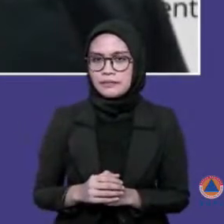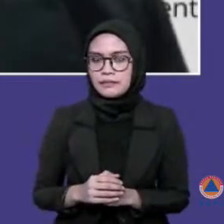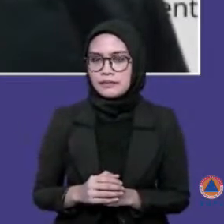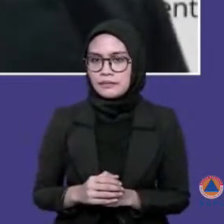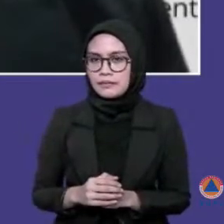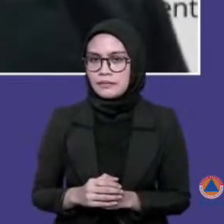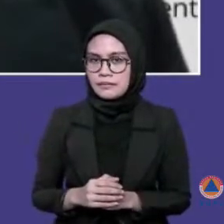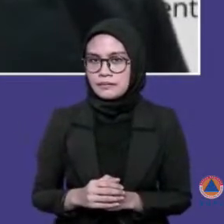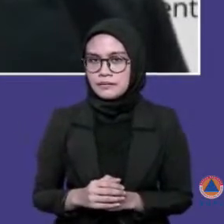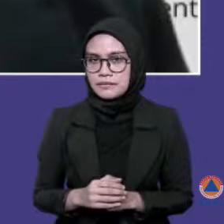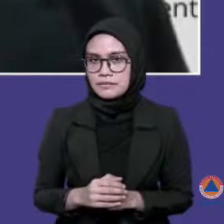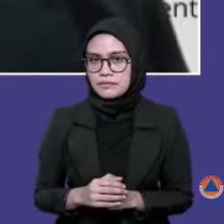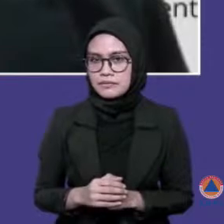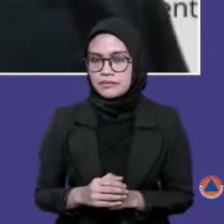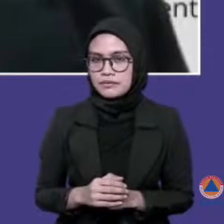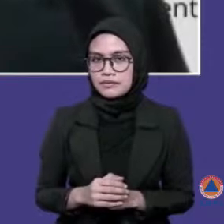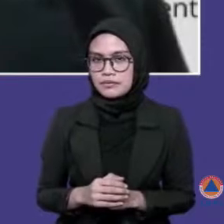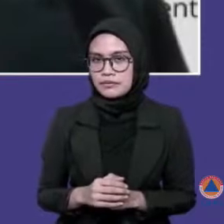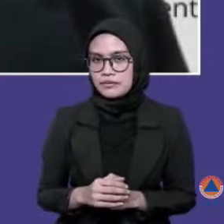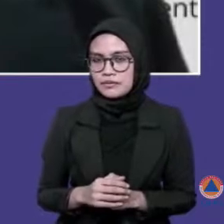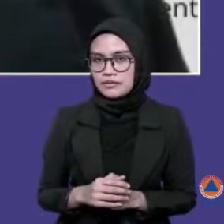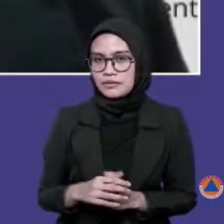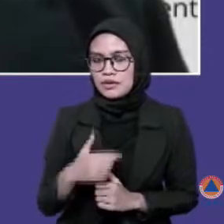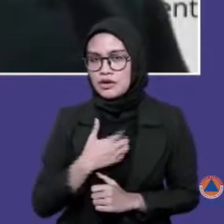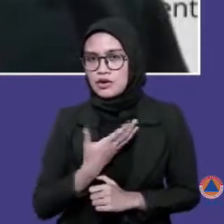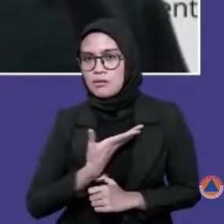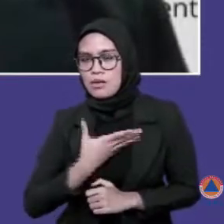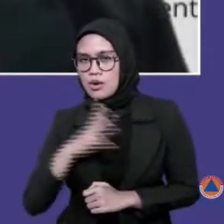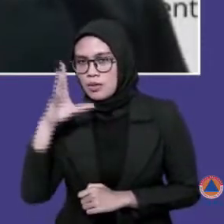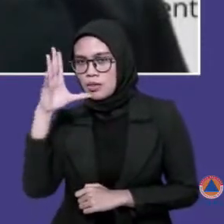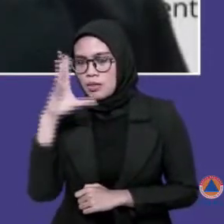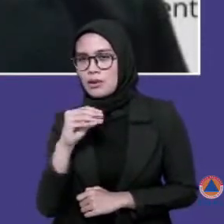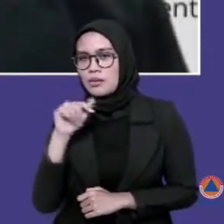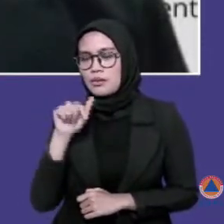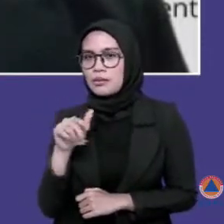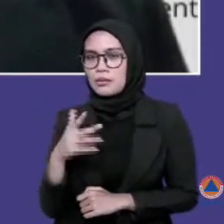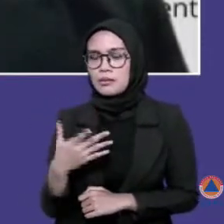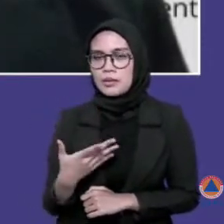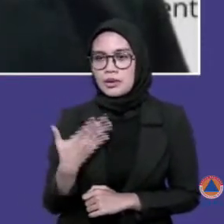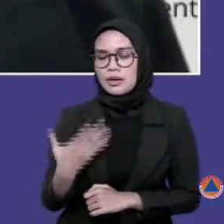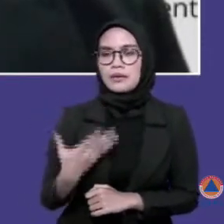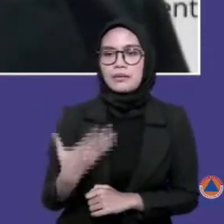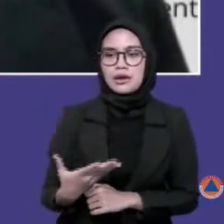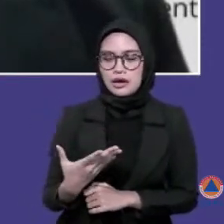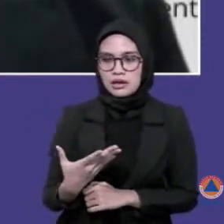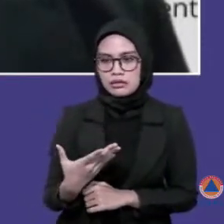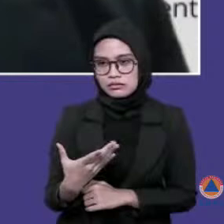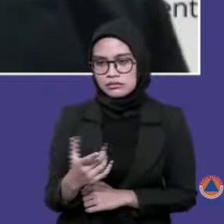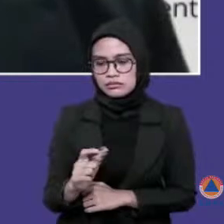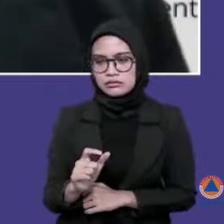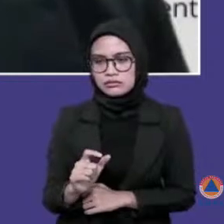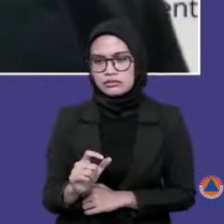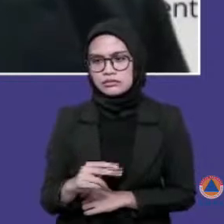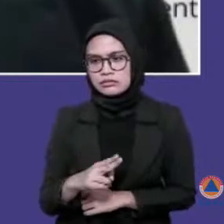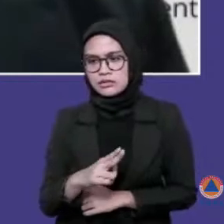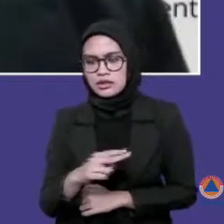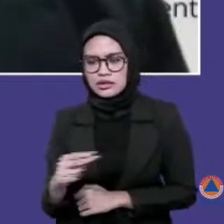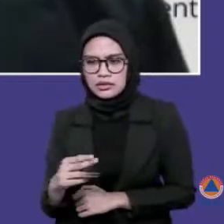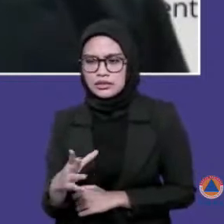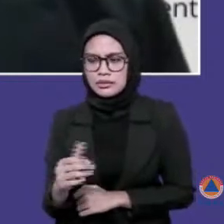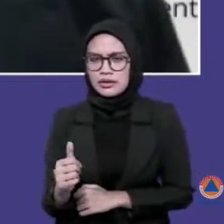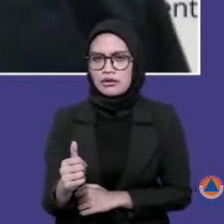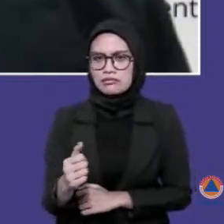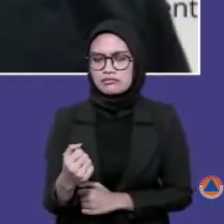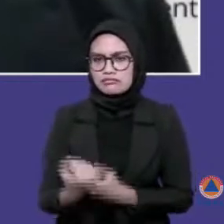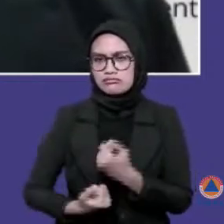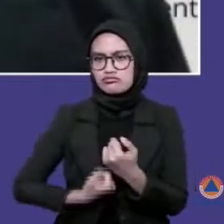So I just wondered, but obviously it's very difficult in a lot of countries to tell whether this variant might have come in already. So is